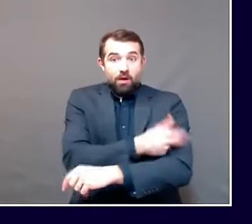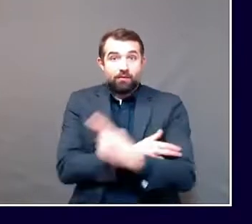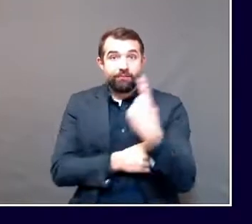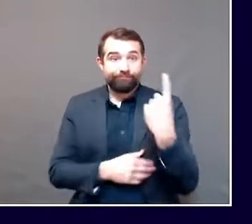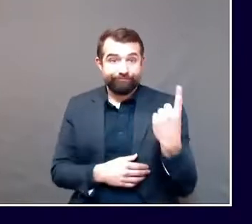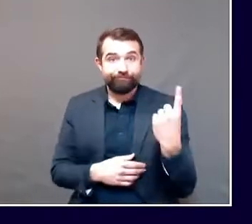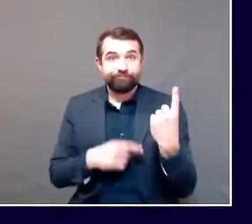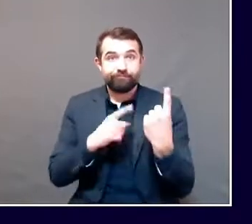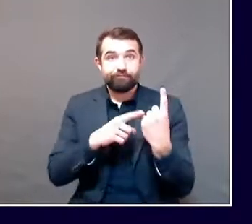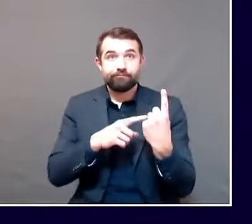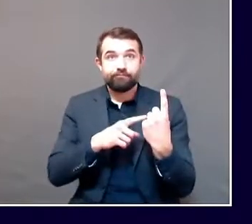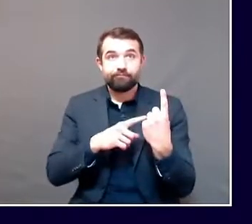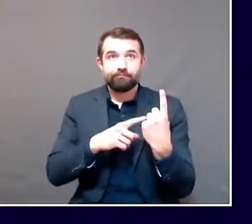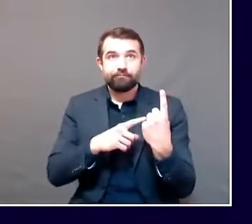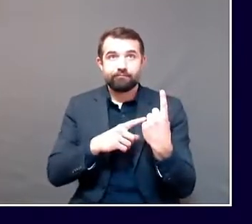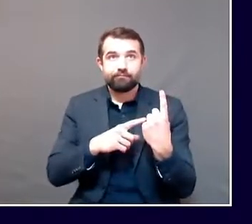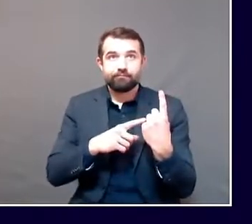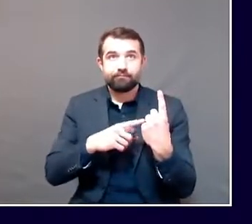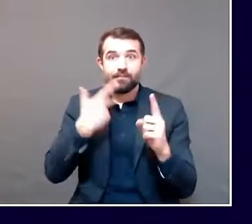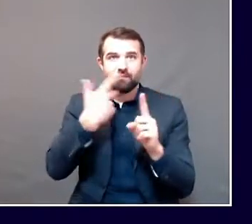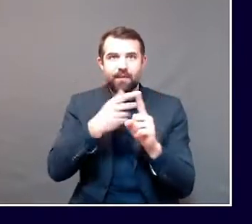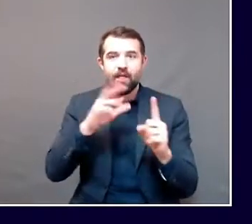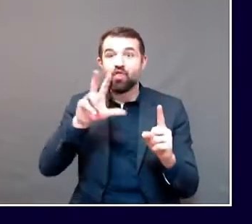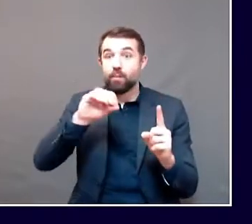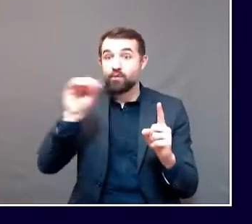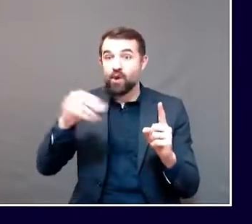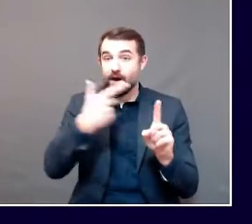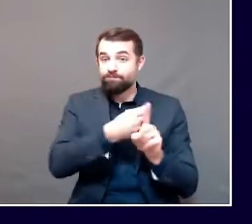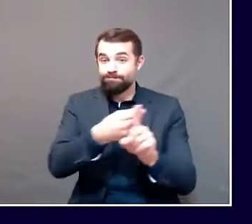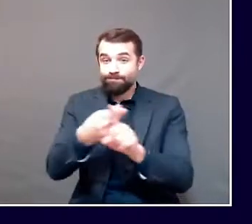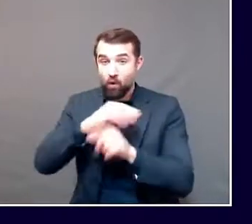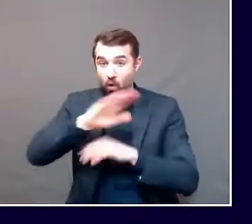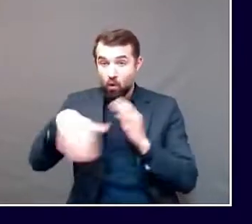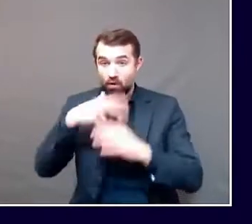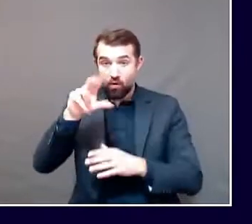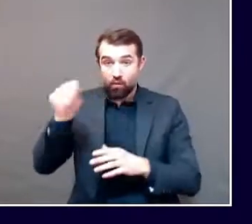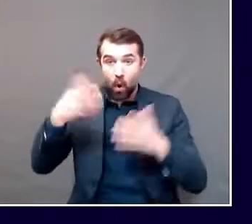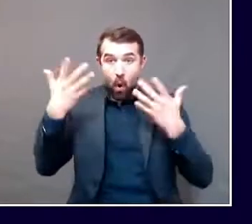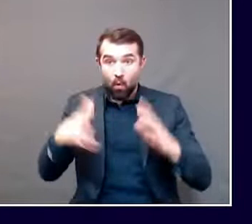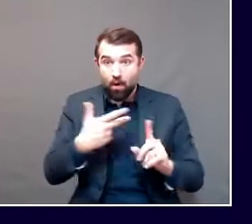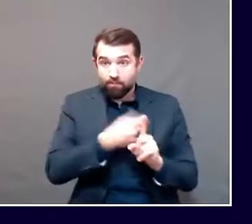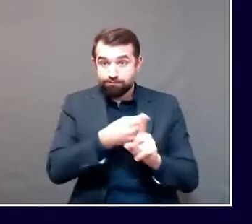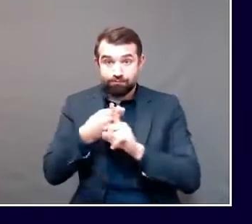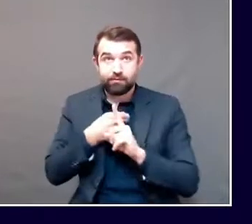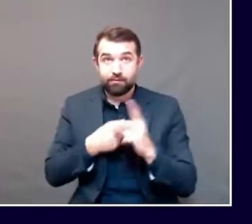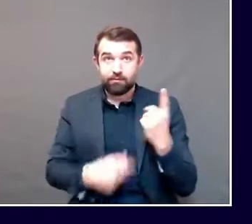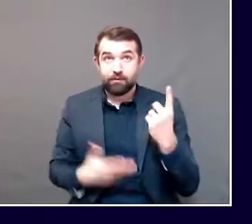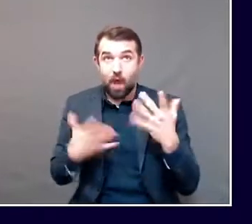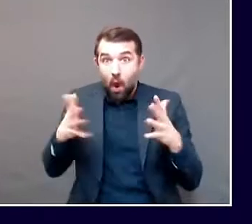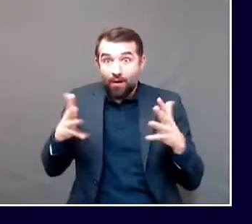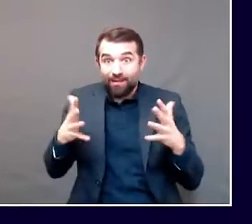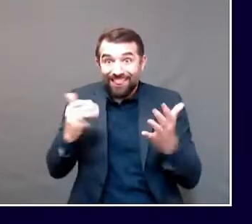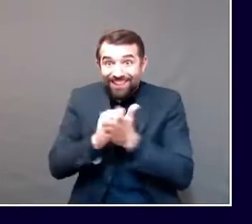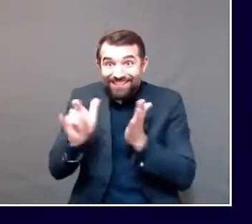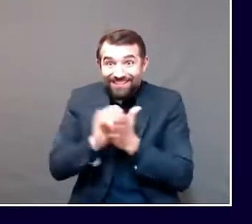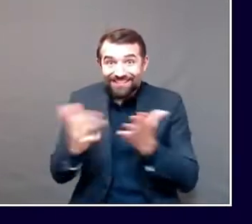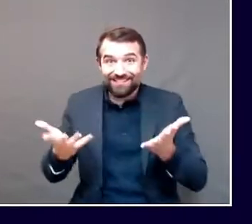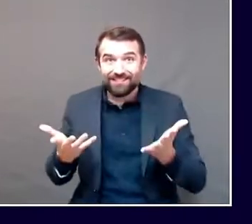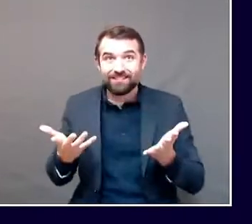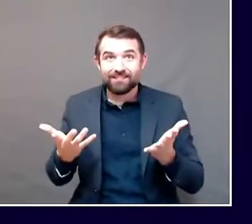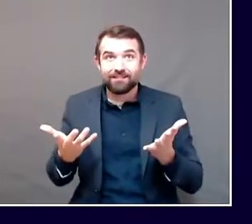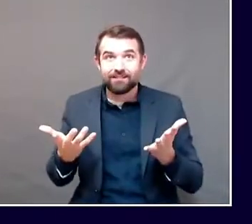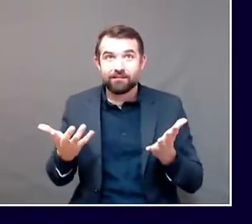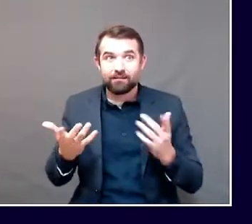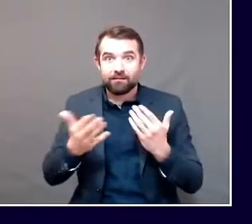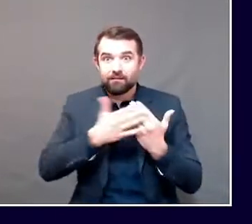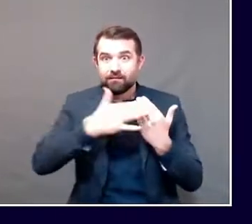risk. If, however, a facility were able to hit 90 or 100% of all of their staff and residents,